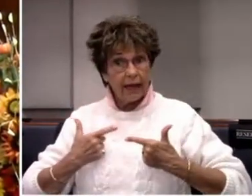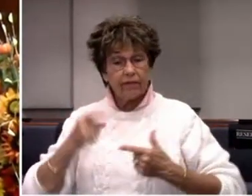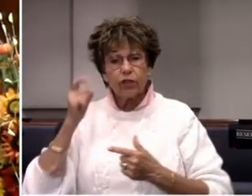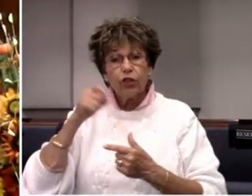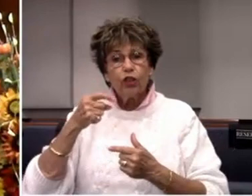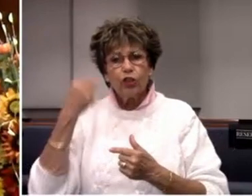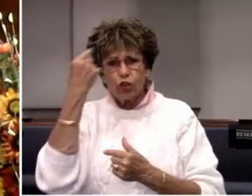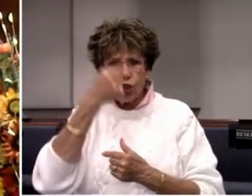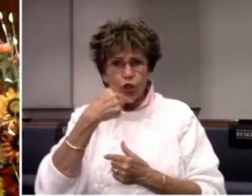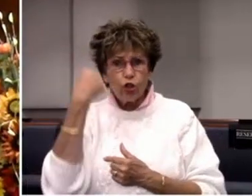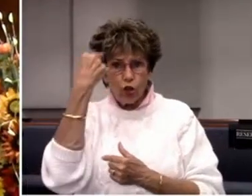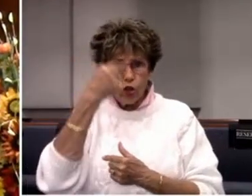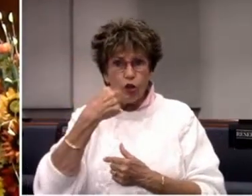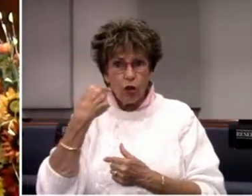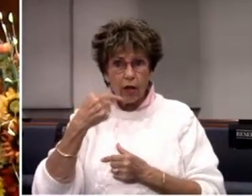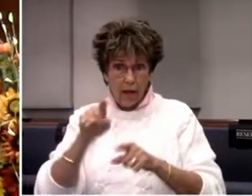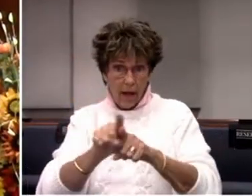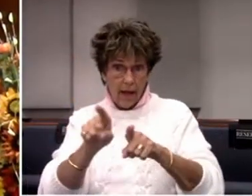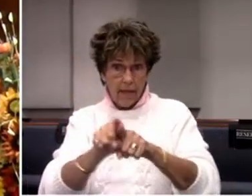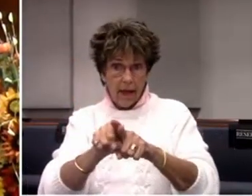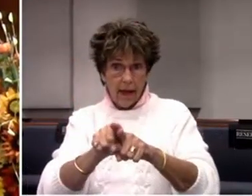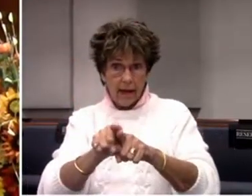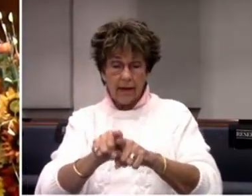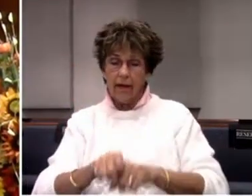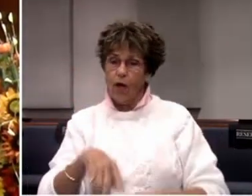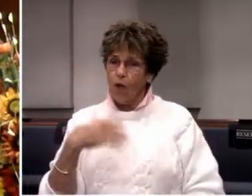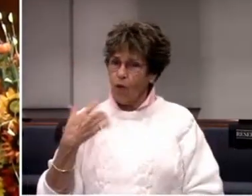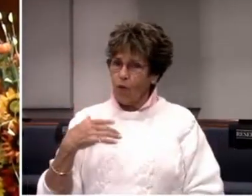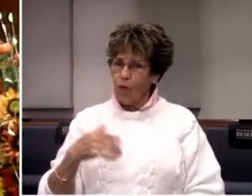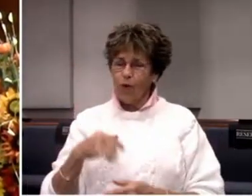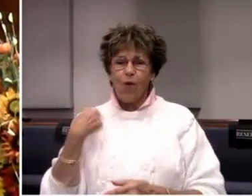joy to be able to study these verses